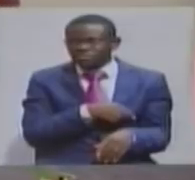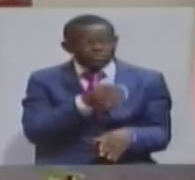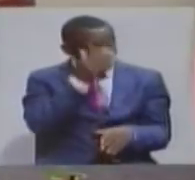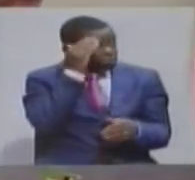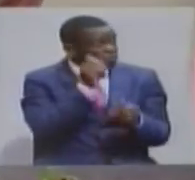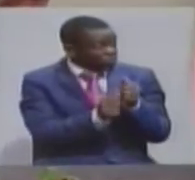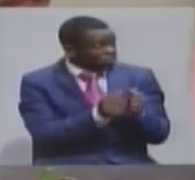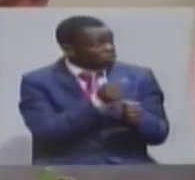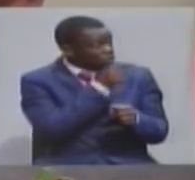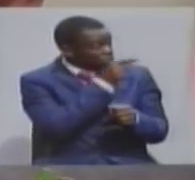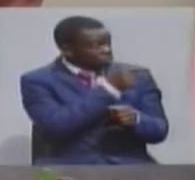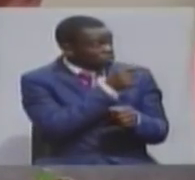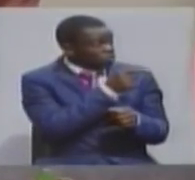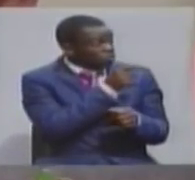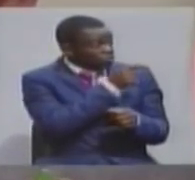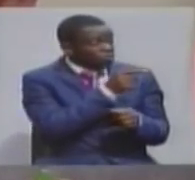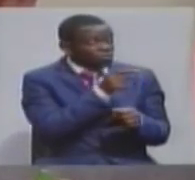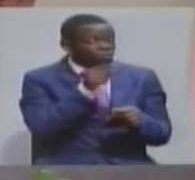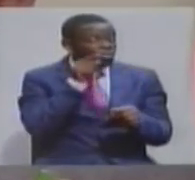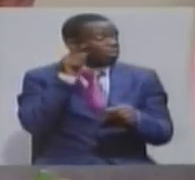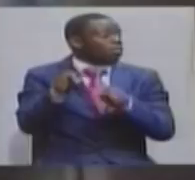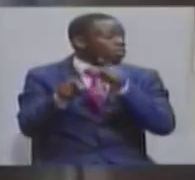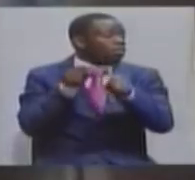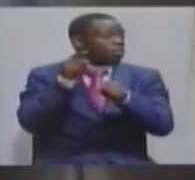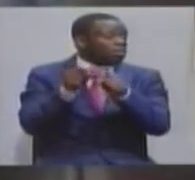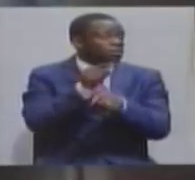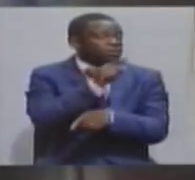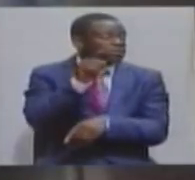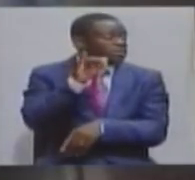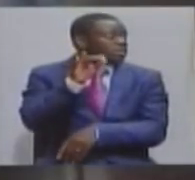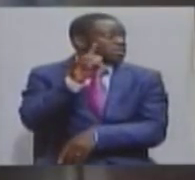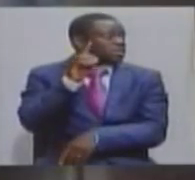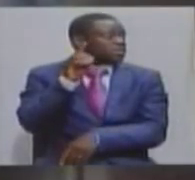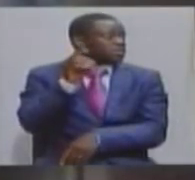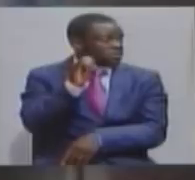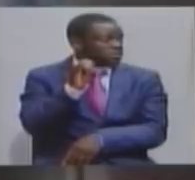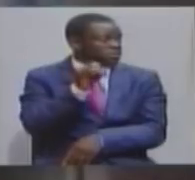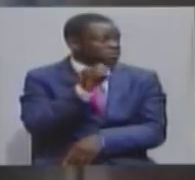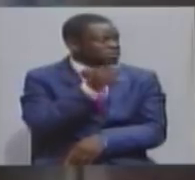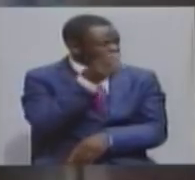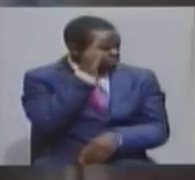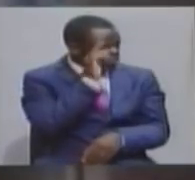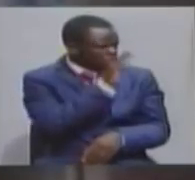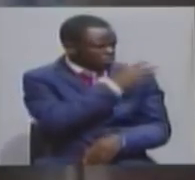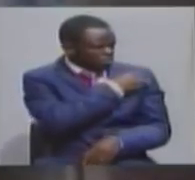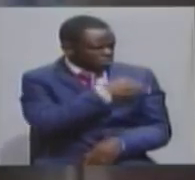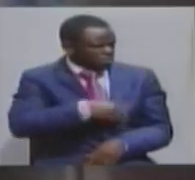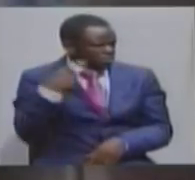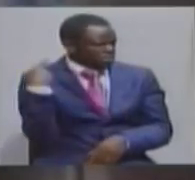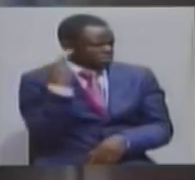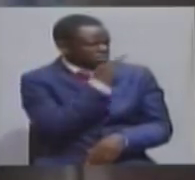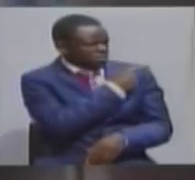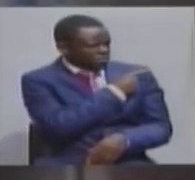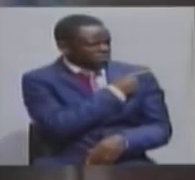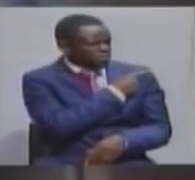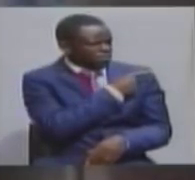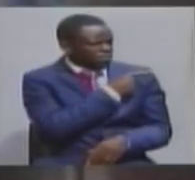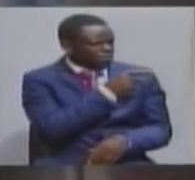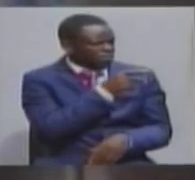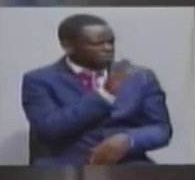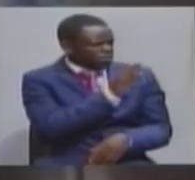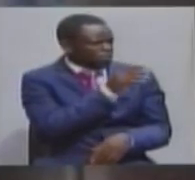them way back. We never ridiculed ZCID. Do you remember expelling your MPs because they agreed with the NCC, which was a product of ZCID? No. The